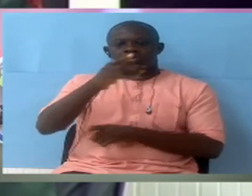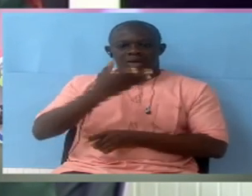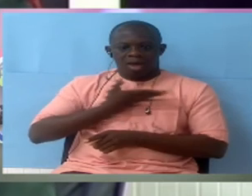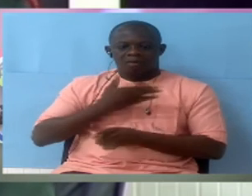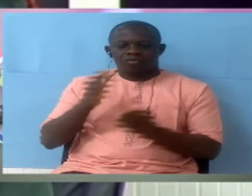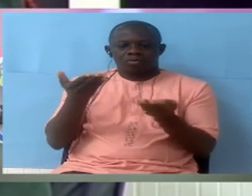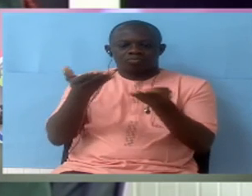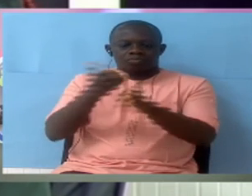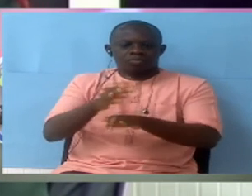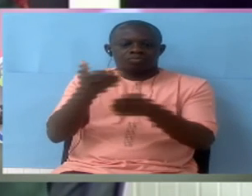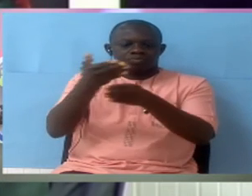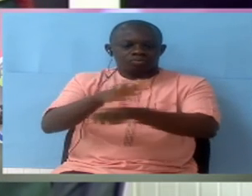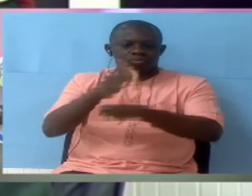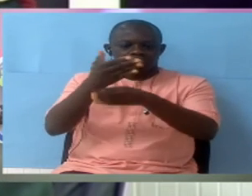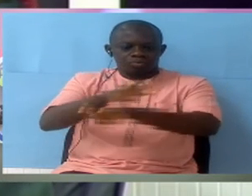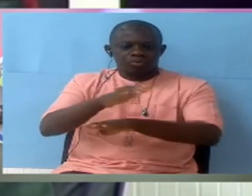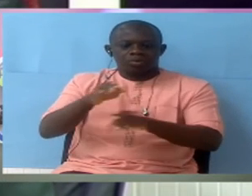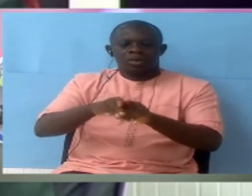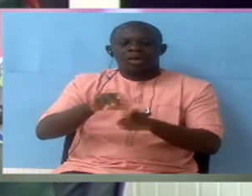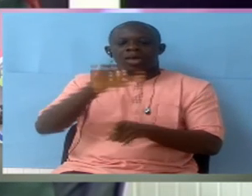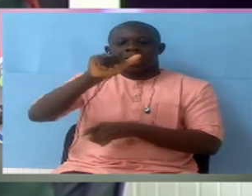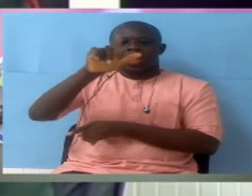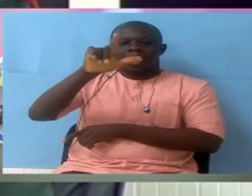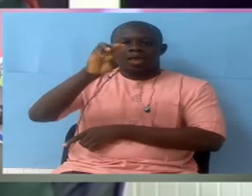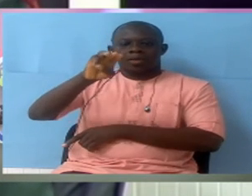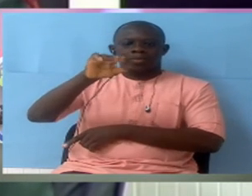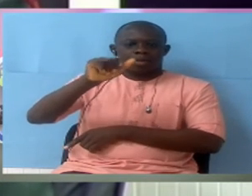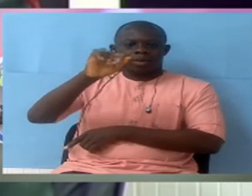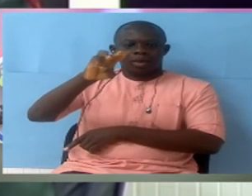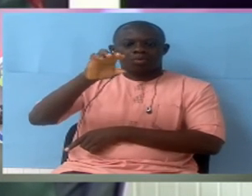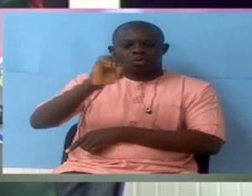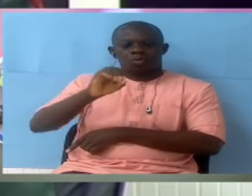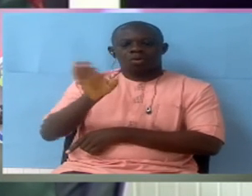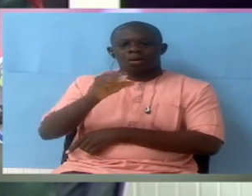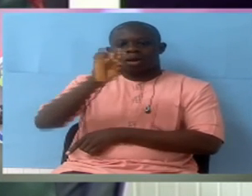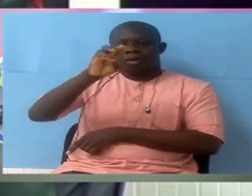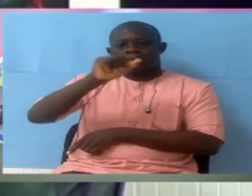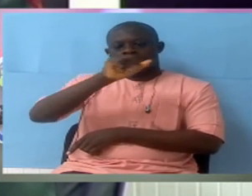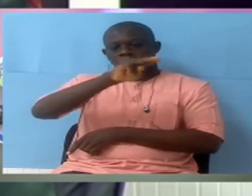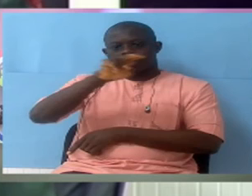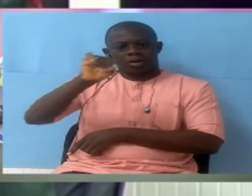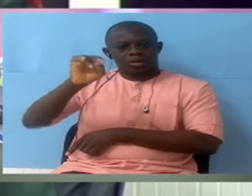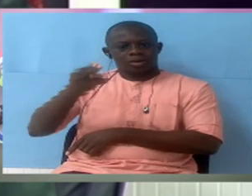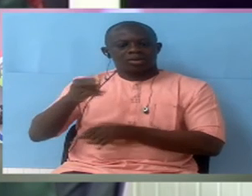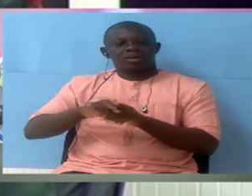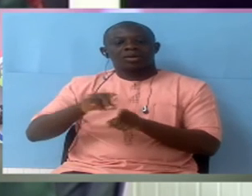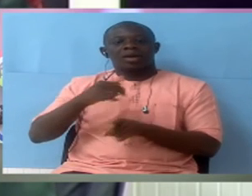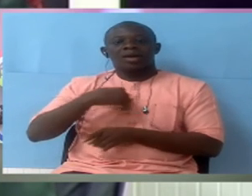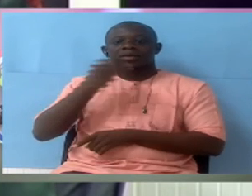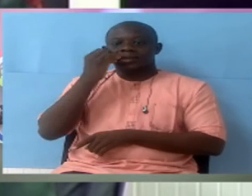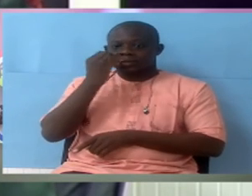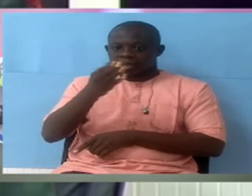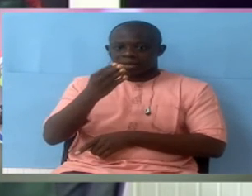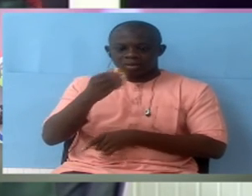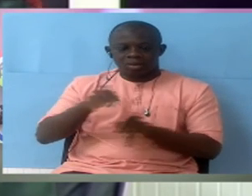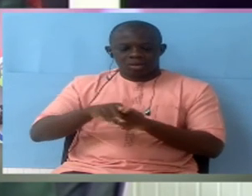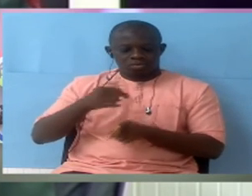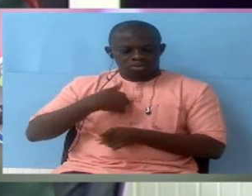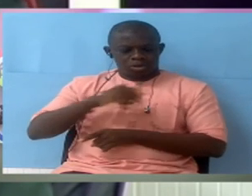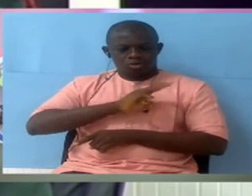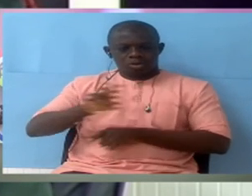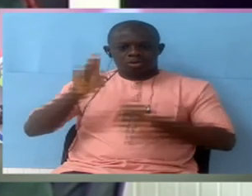Mane. Mun ñu né ma nak da nga wara sul Almamo Mane. But I said I am not a